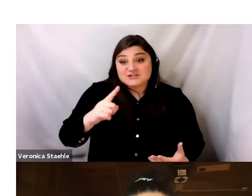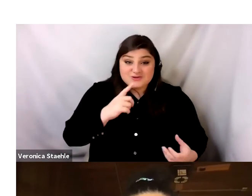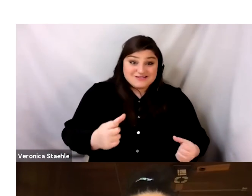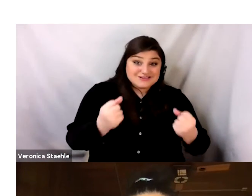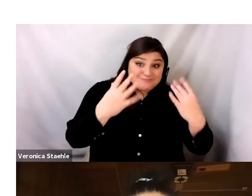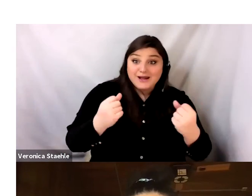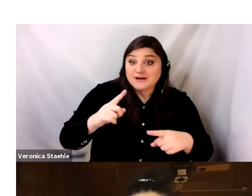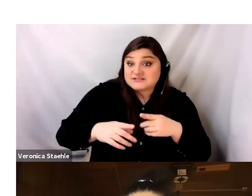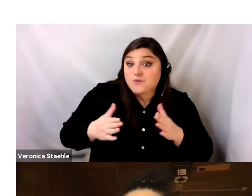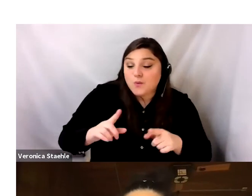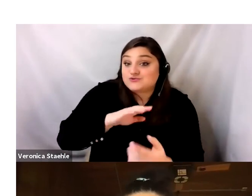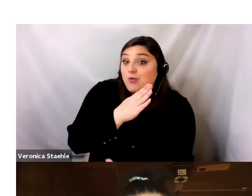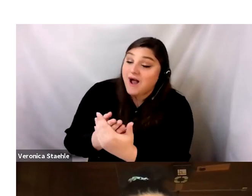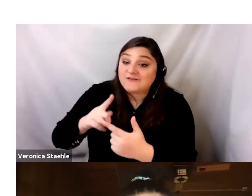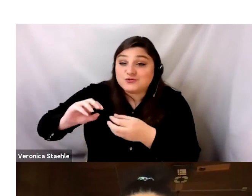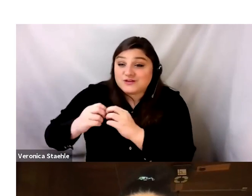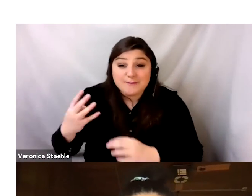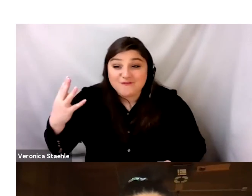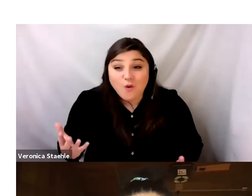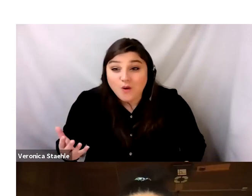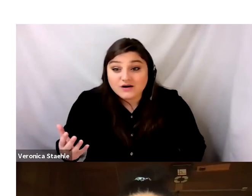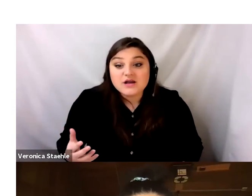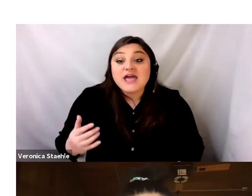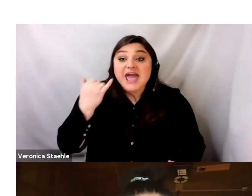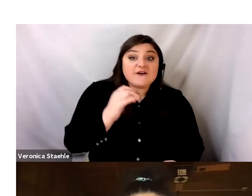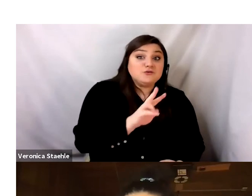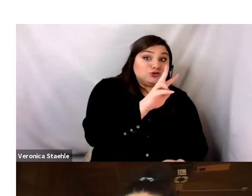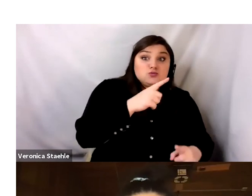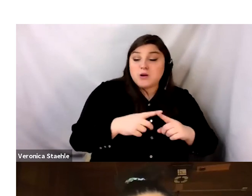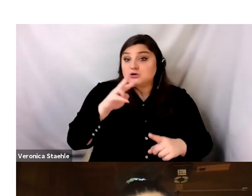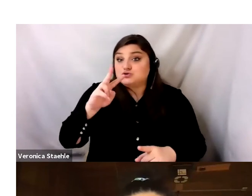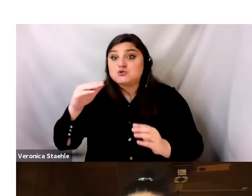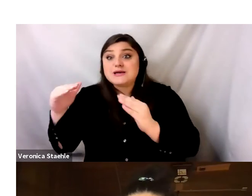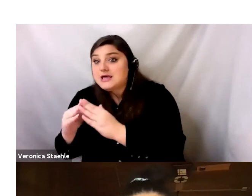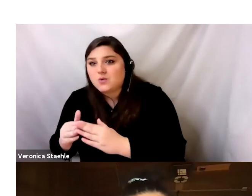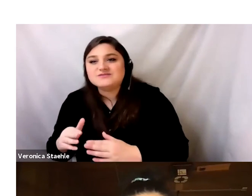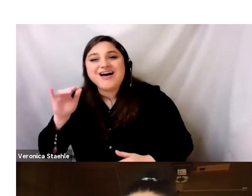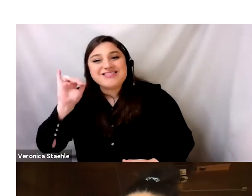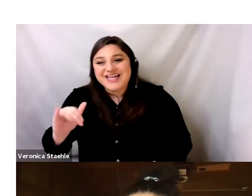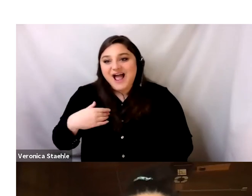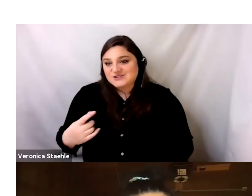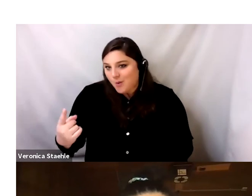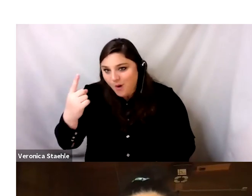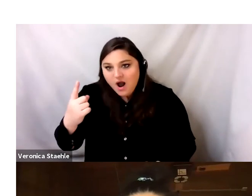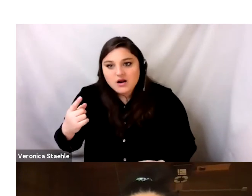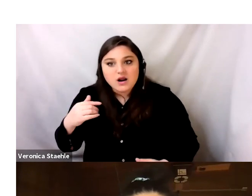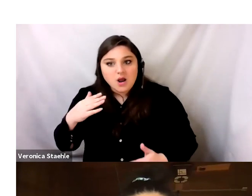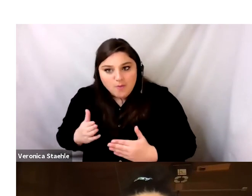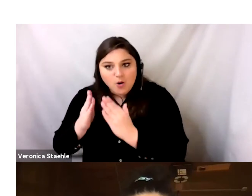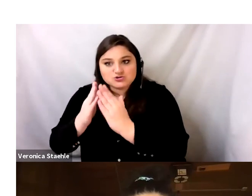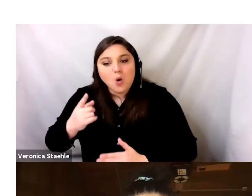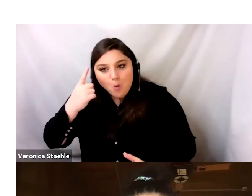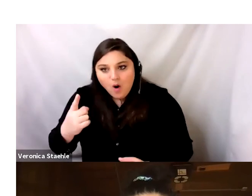you can get to the number 4. Versus when you say 2 + 2 = this, then that only has one approach. And so creativity